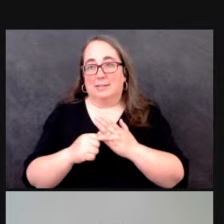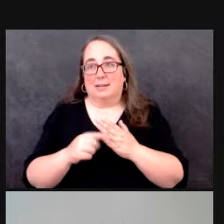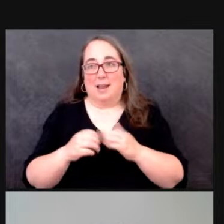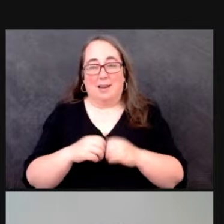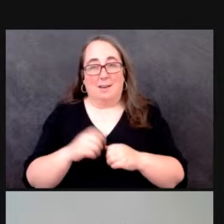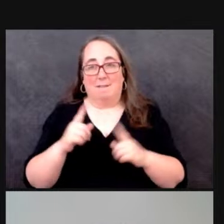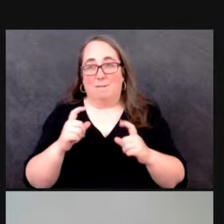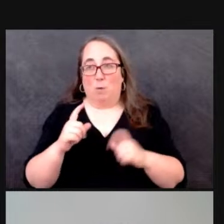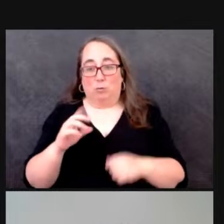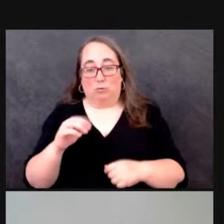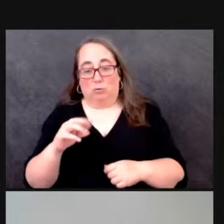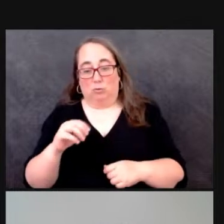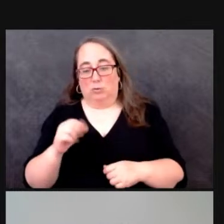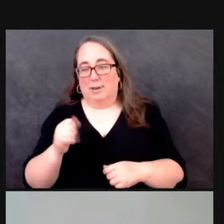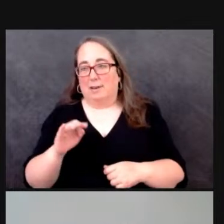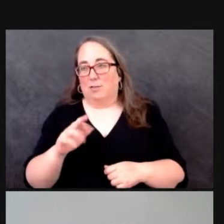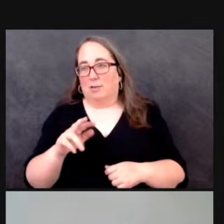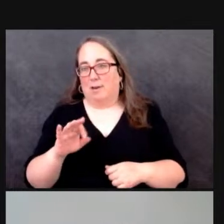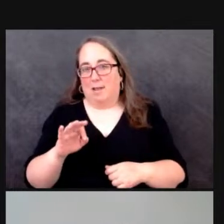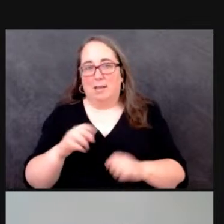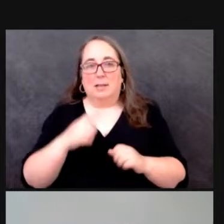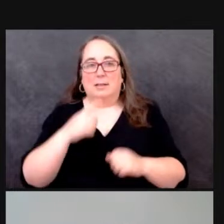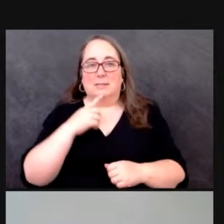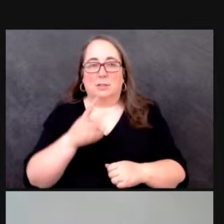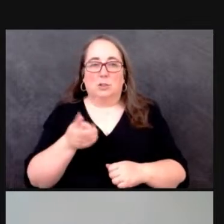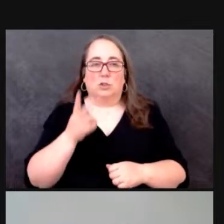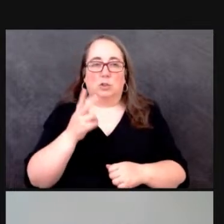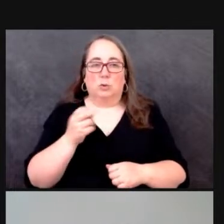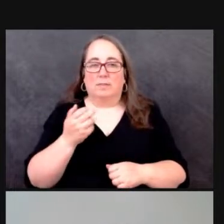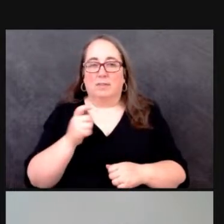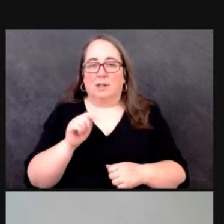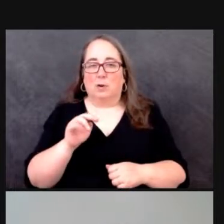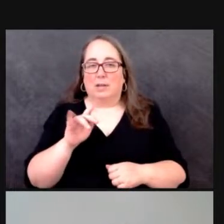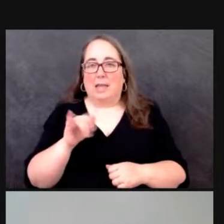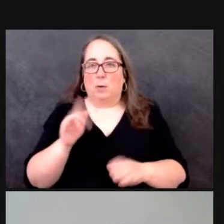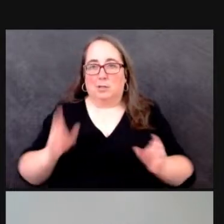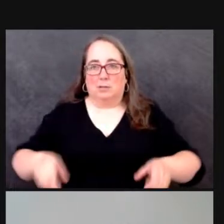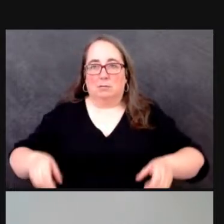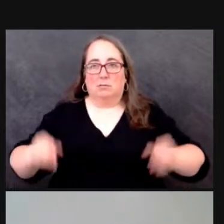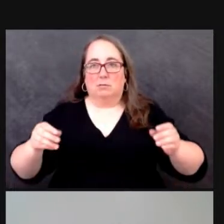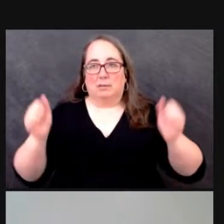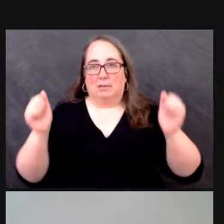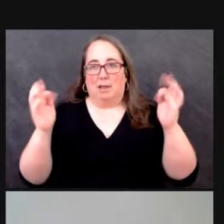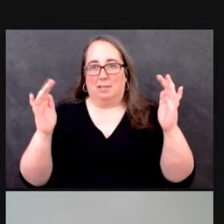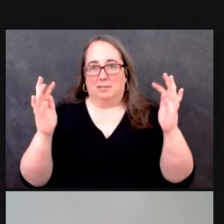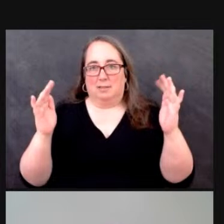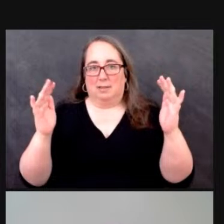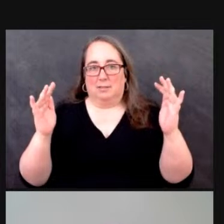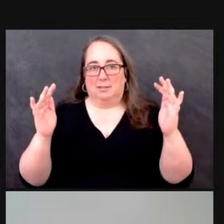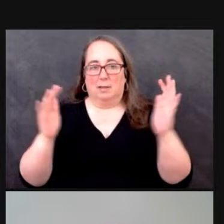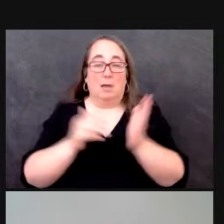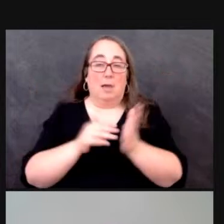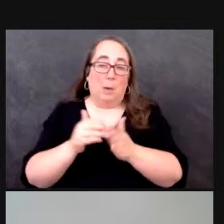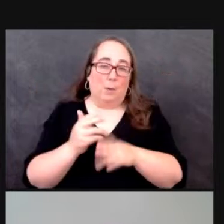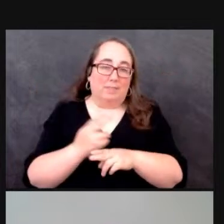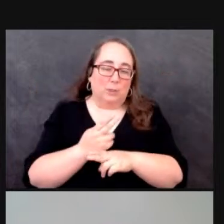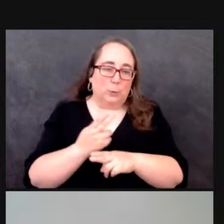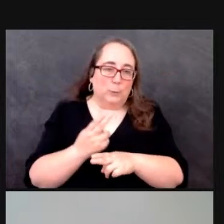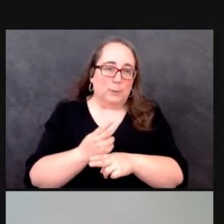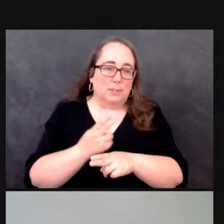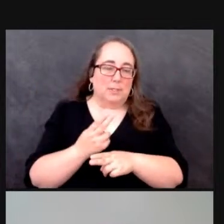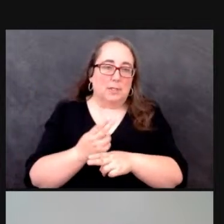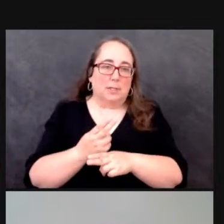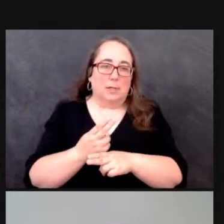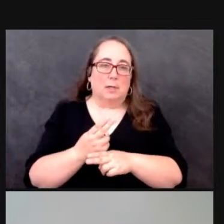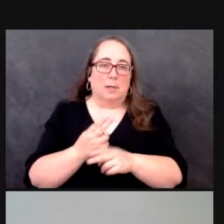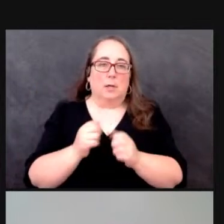in 1939 reveals two of the Garrett County candlesticks in use. How often they were used as opposed to being